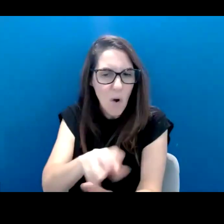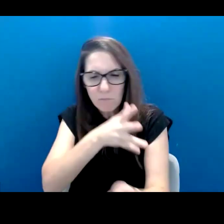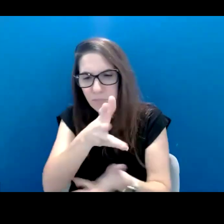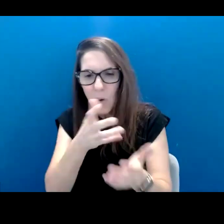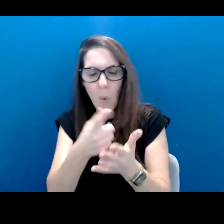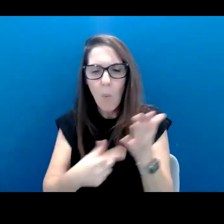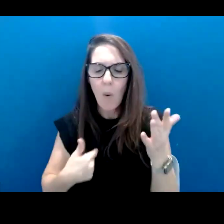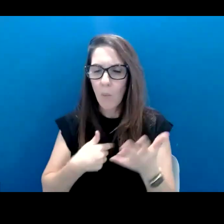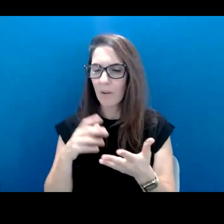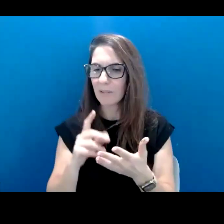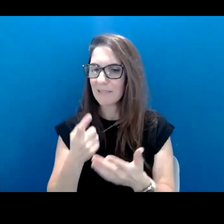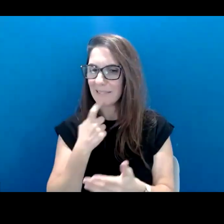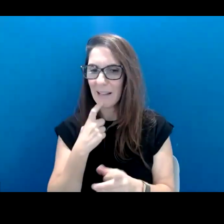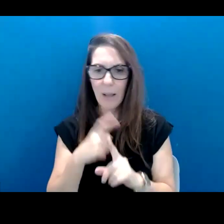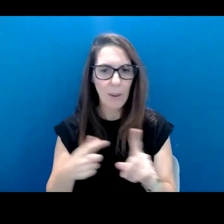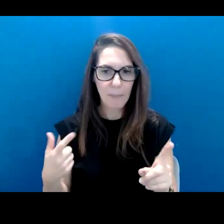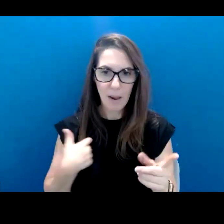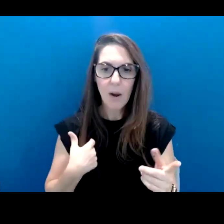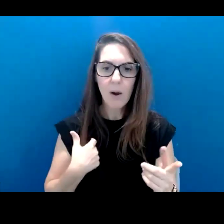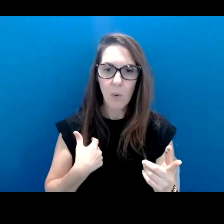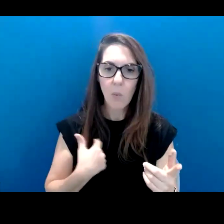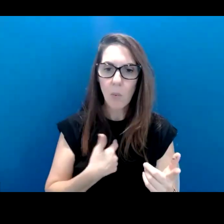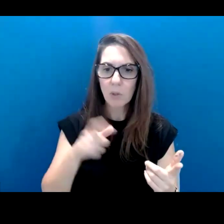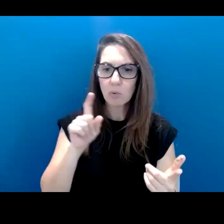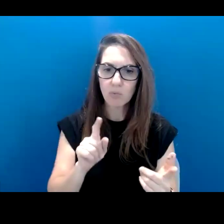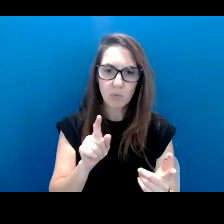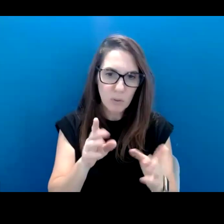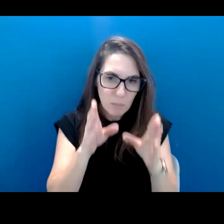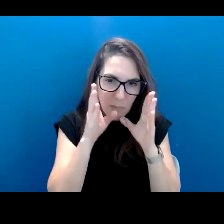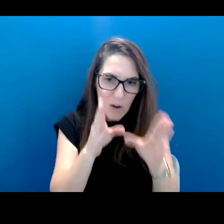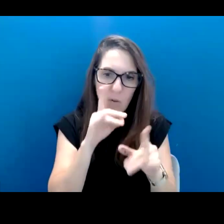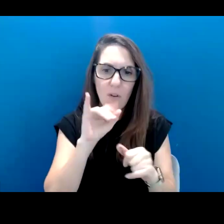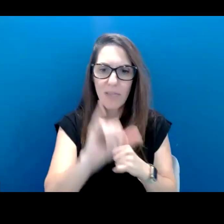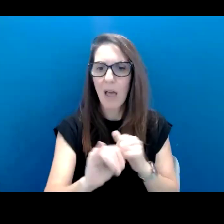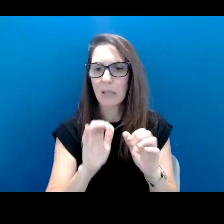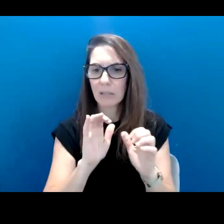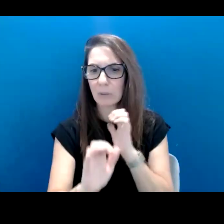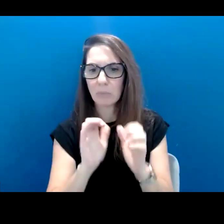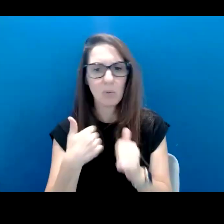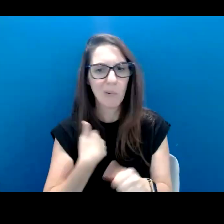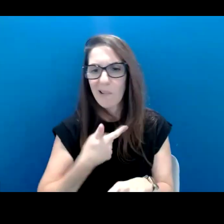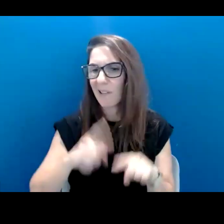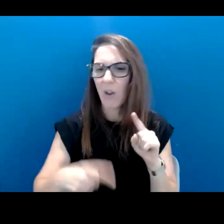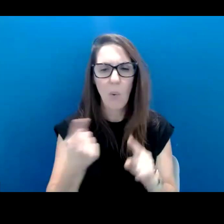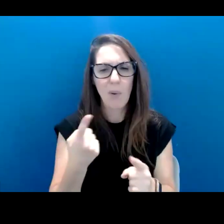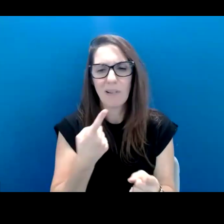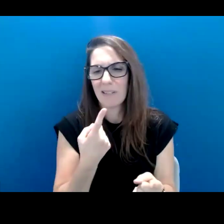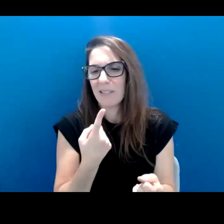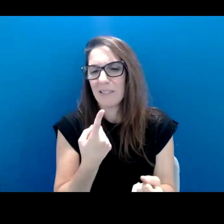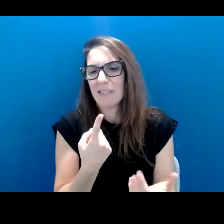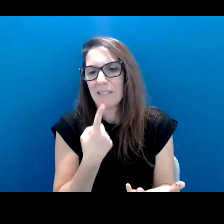should, of course, acknowledge receipt of communications. We can't always say like what we think until we